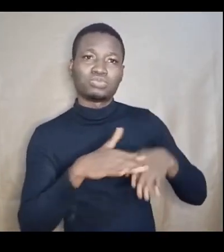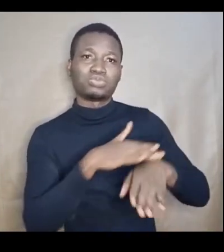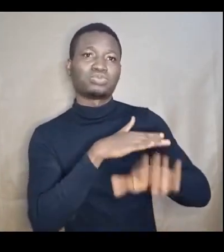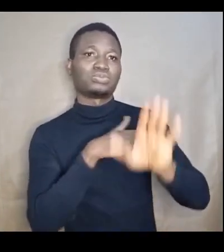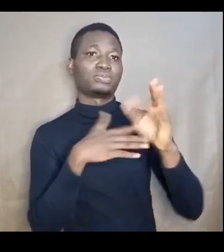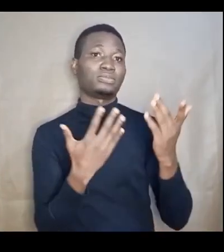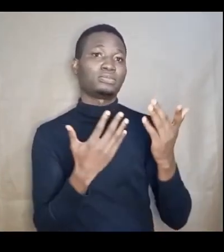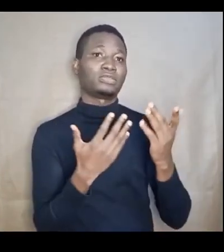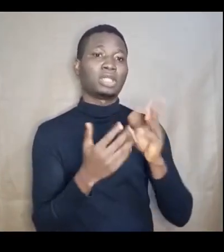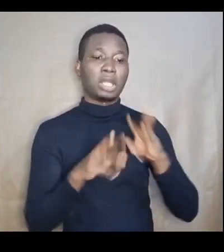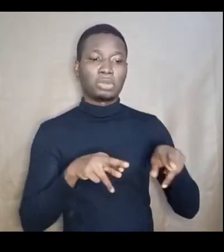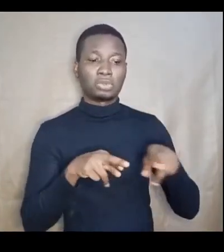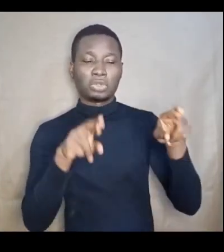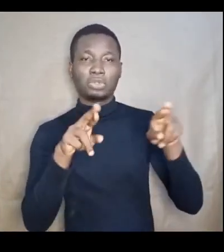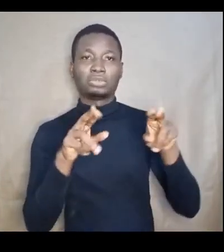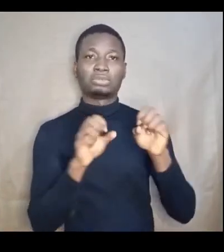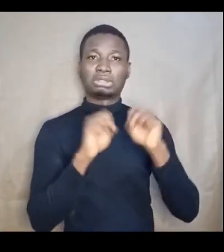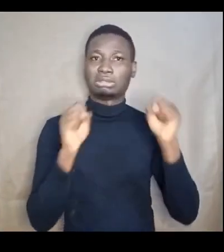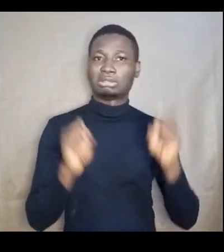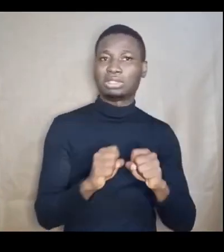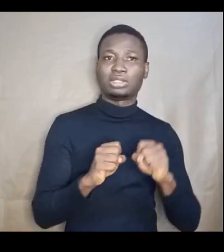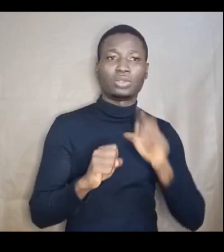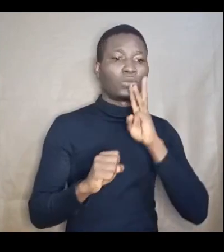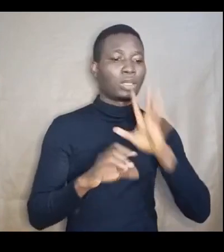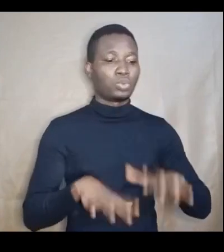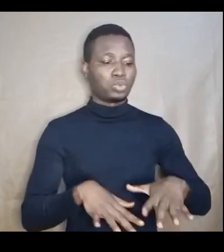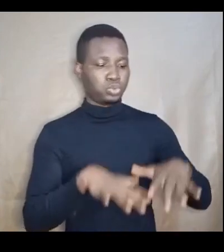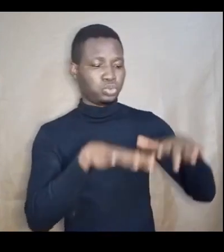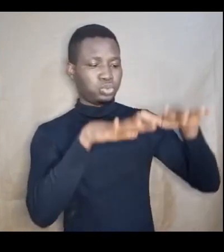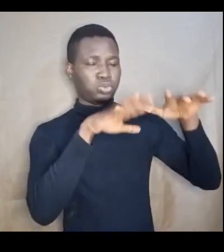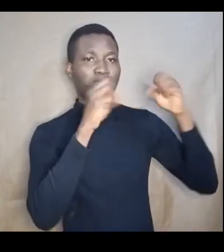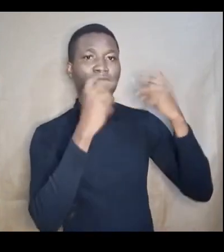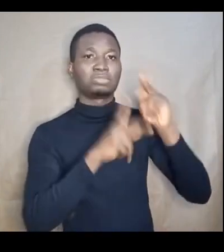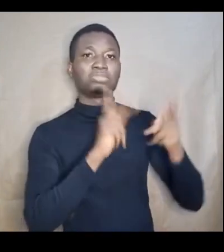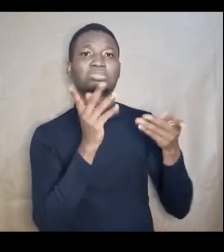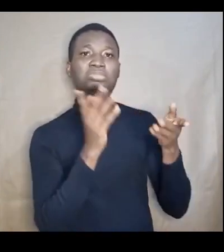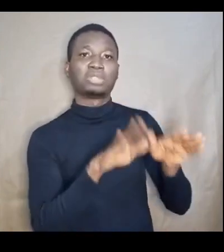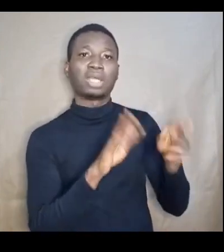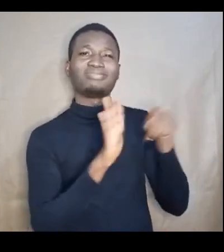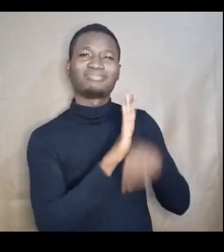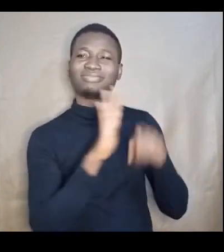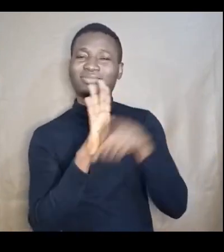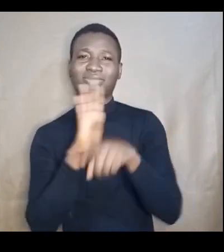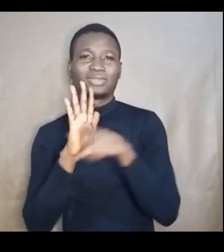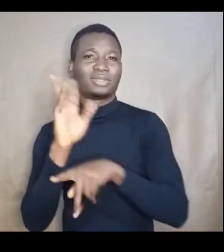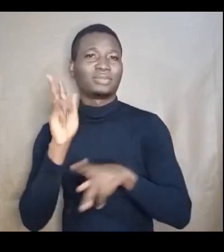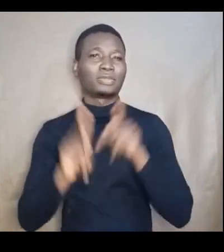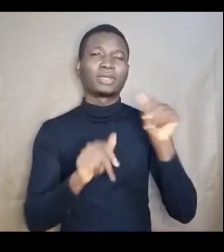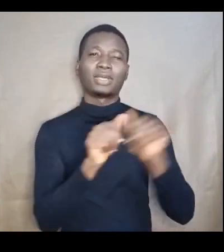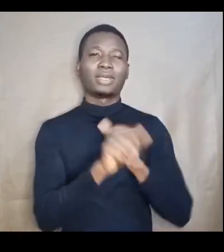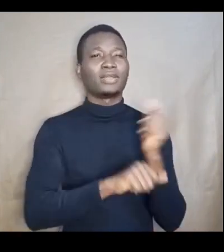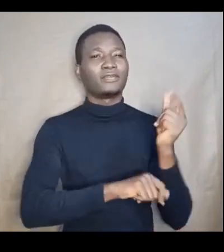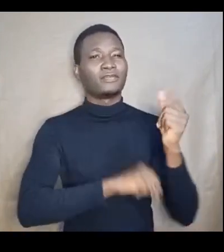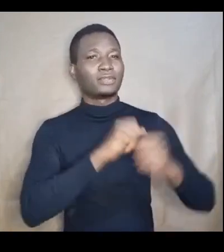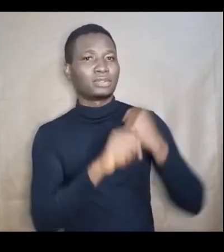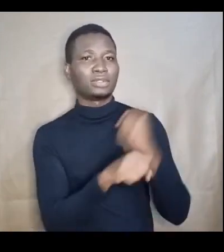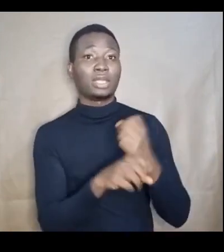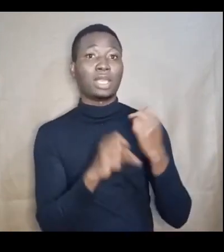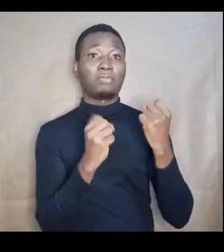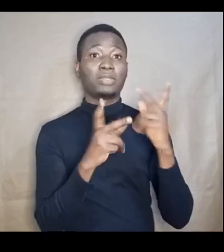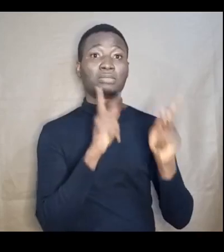are flooded, killing people every year. Killing people every year. People die. Properties